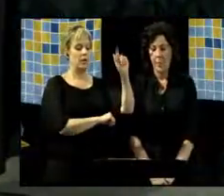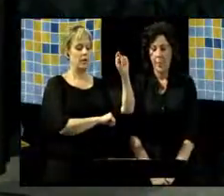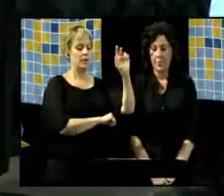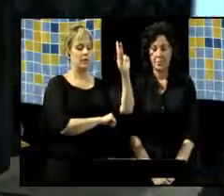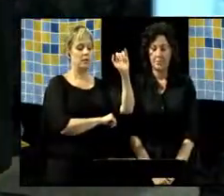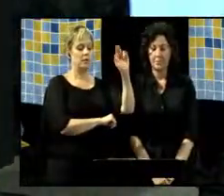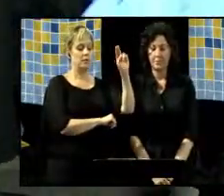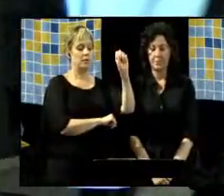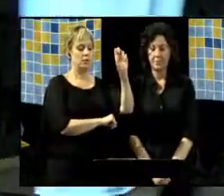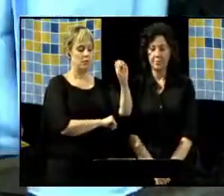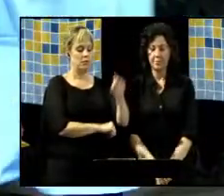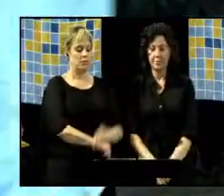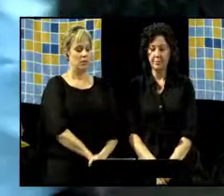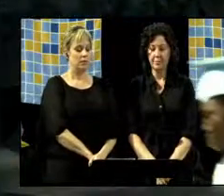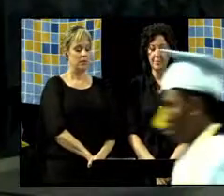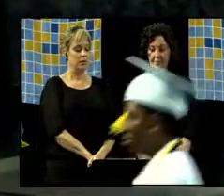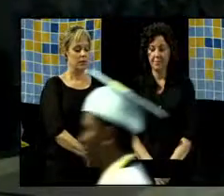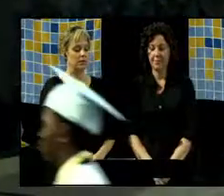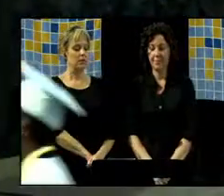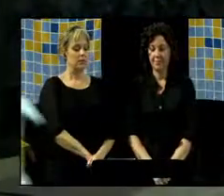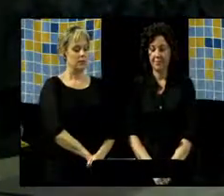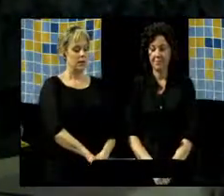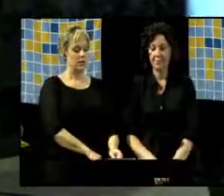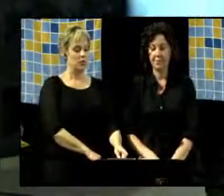De'Asia Kiara Backus,